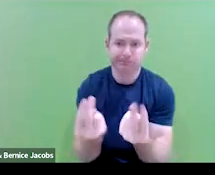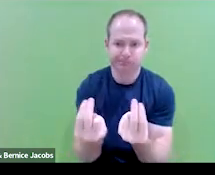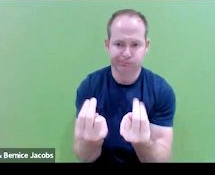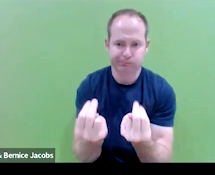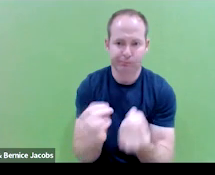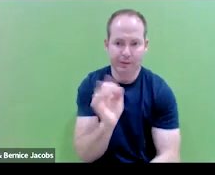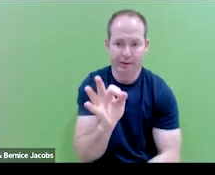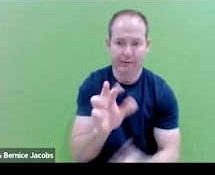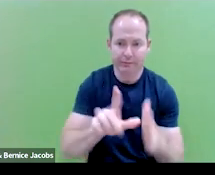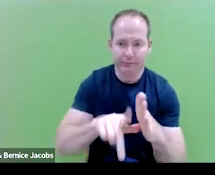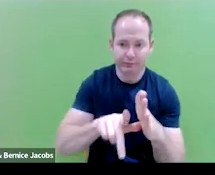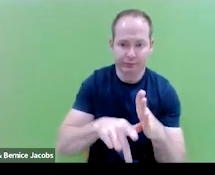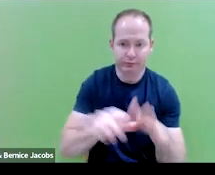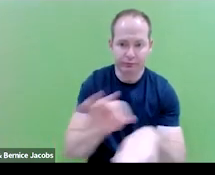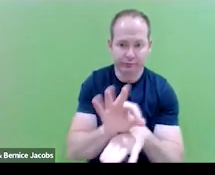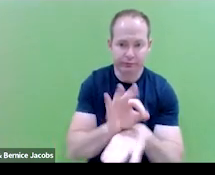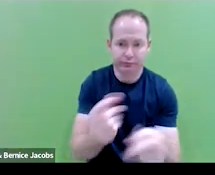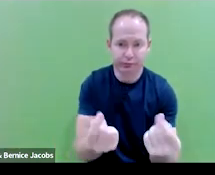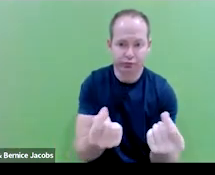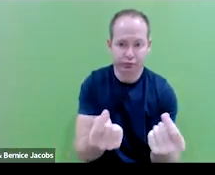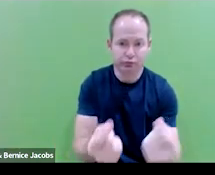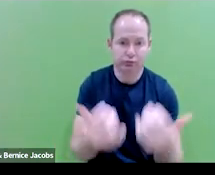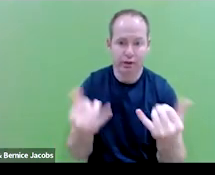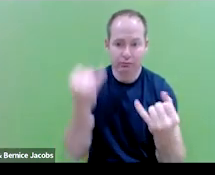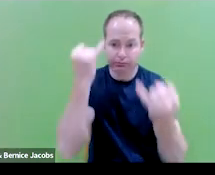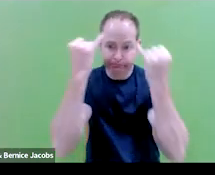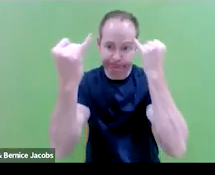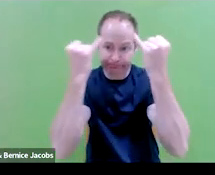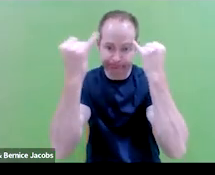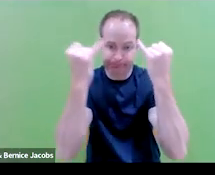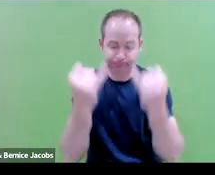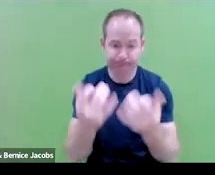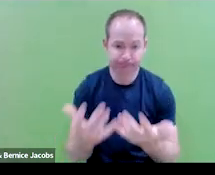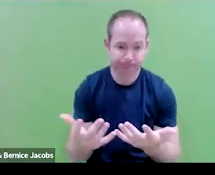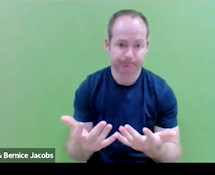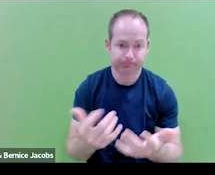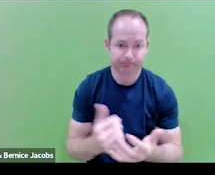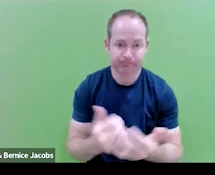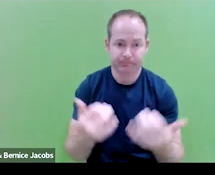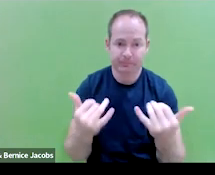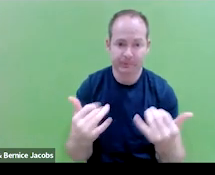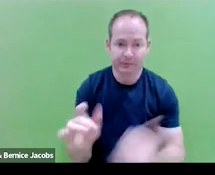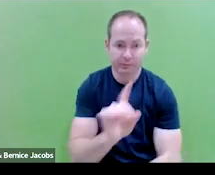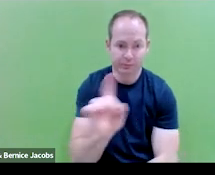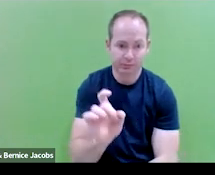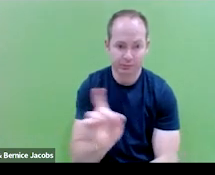design inclusively, we want to be hampering innovation. So the correct answer to this is,